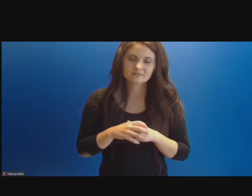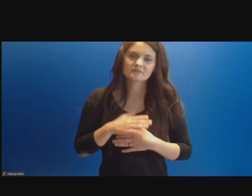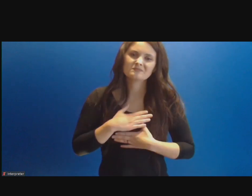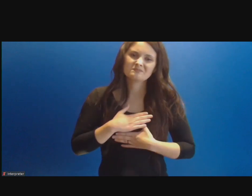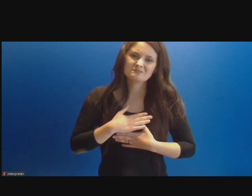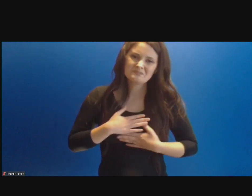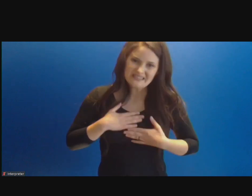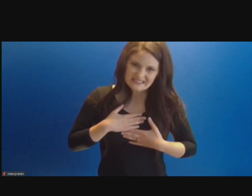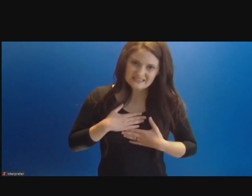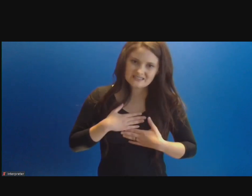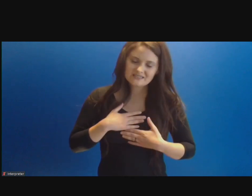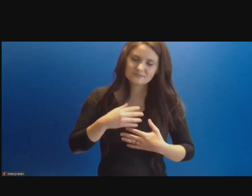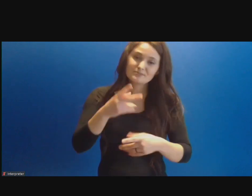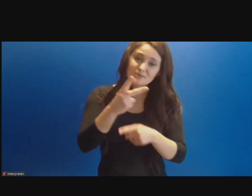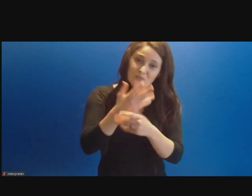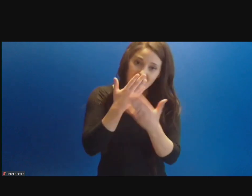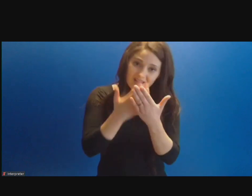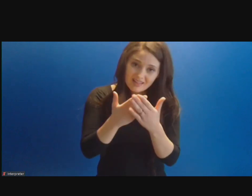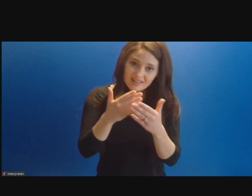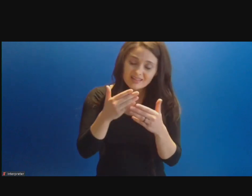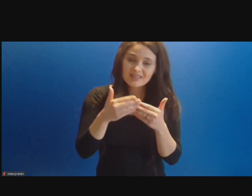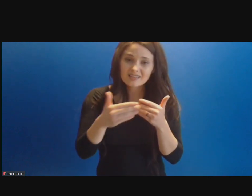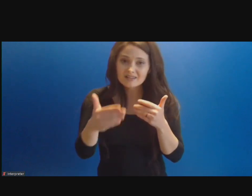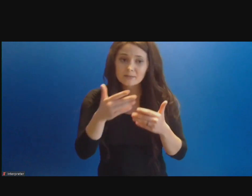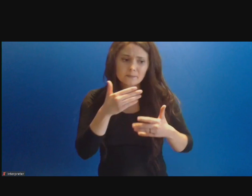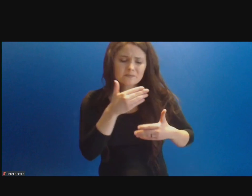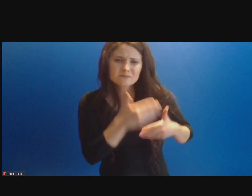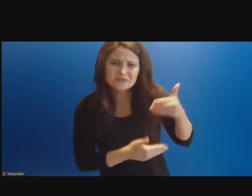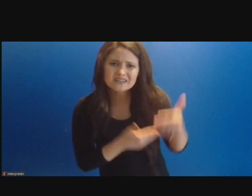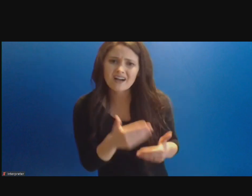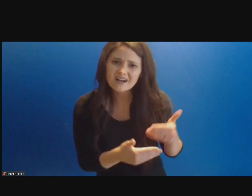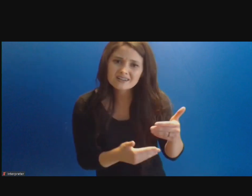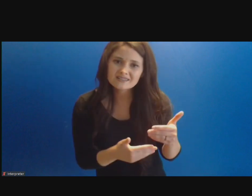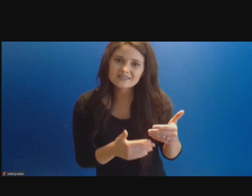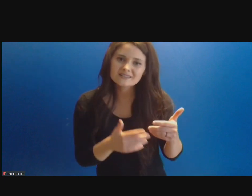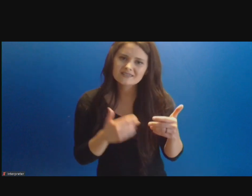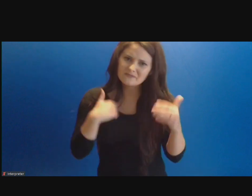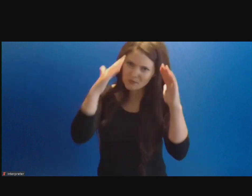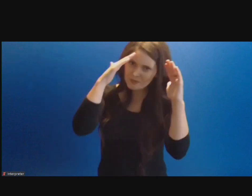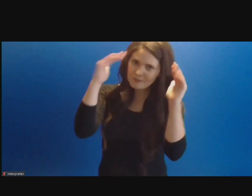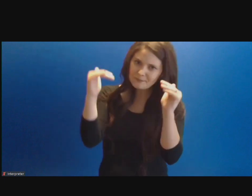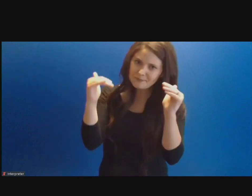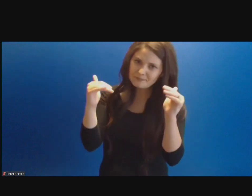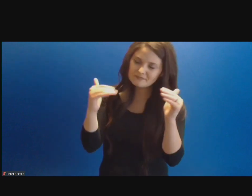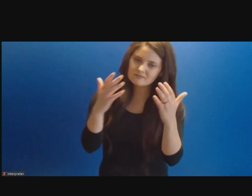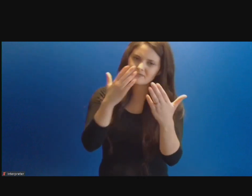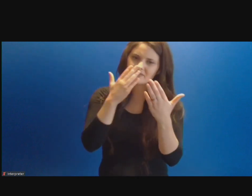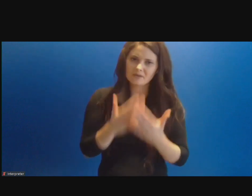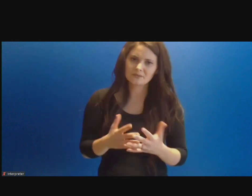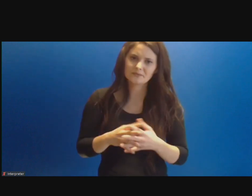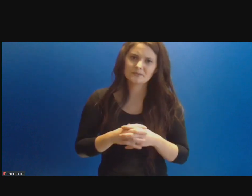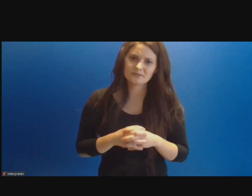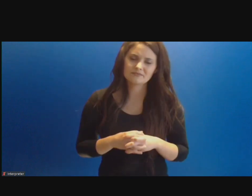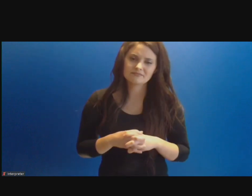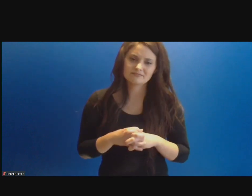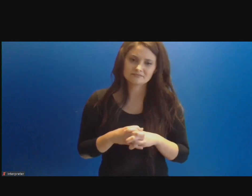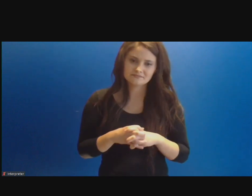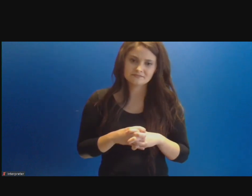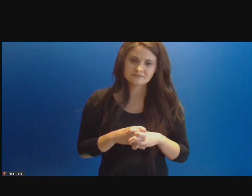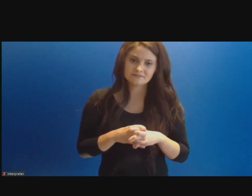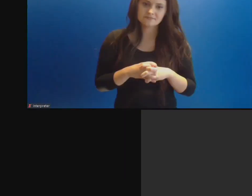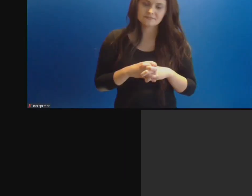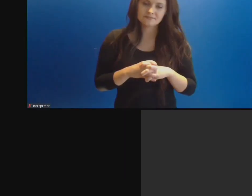Please be well, be kind, and be hopeful. Thank you very much.